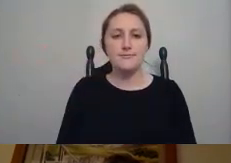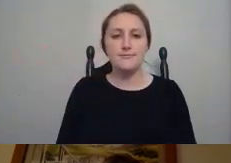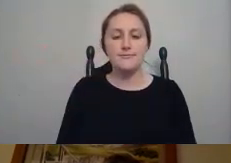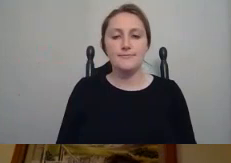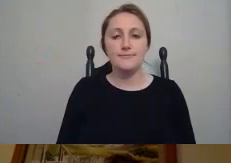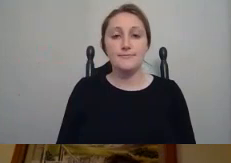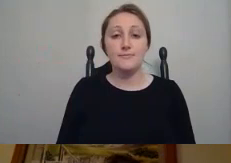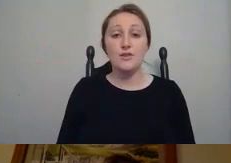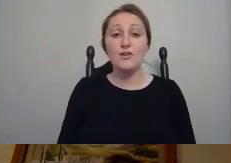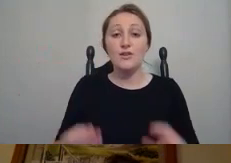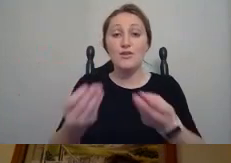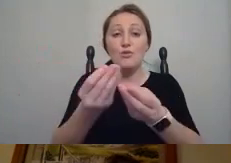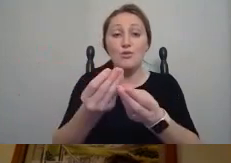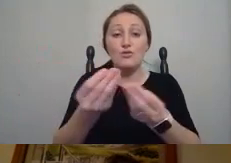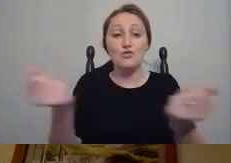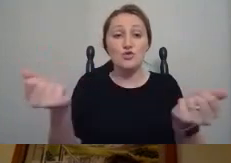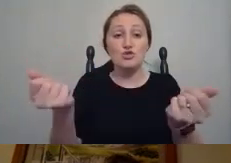the solution is not